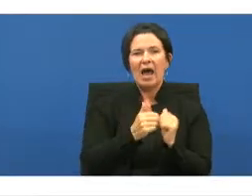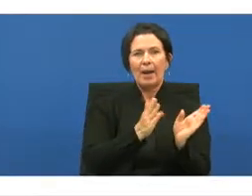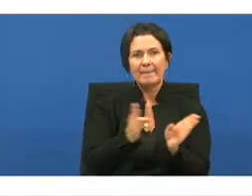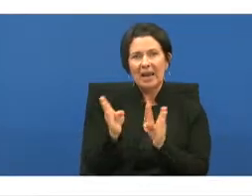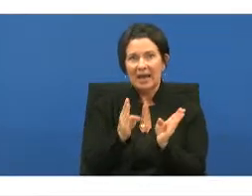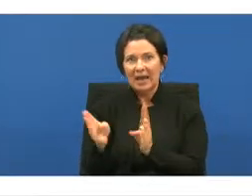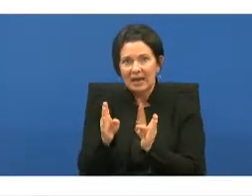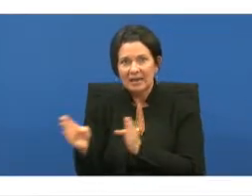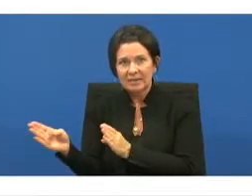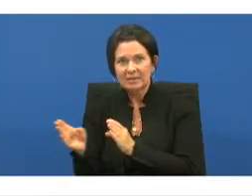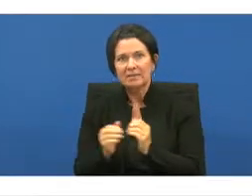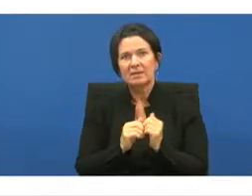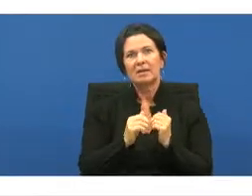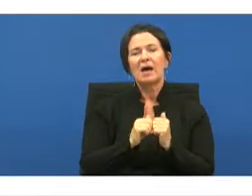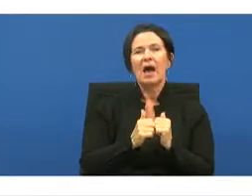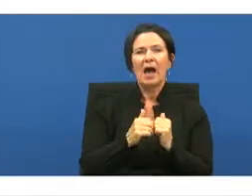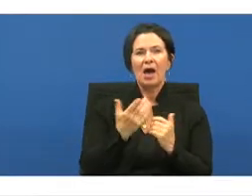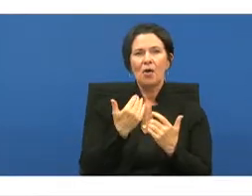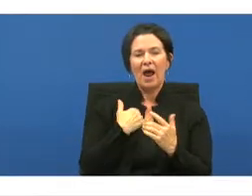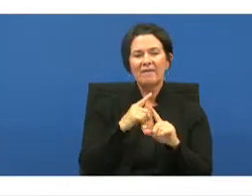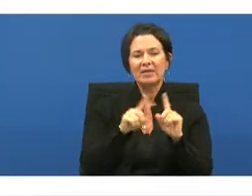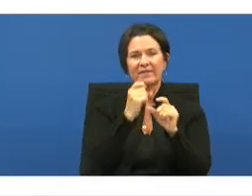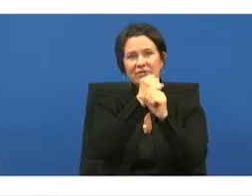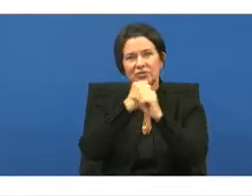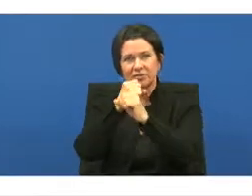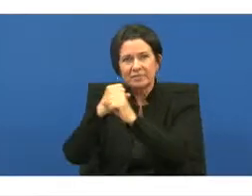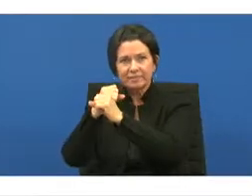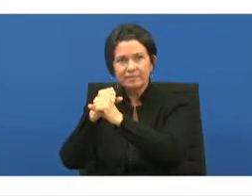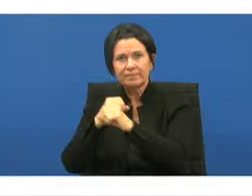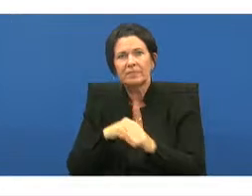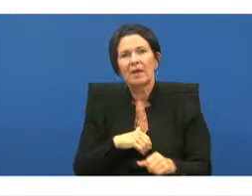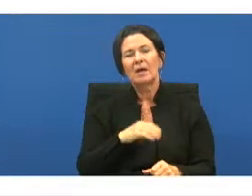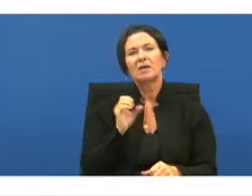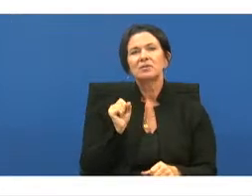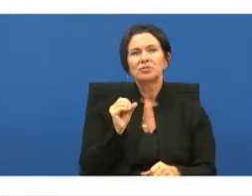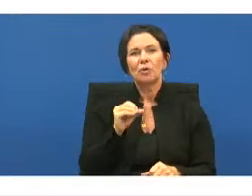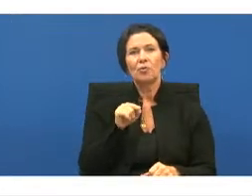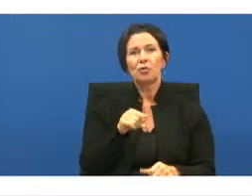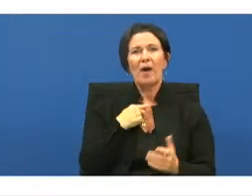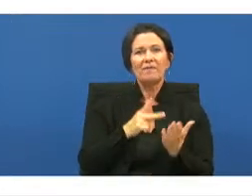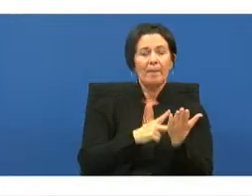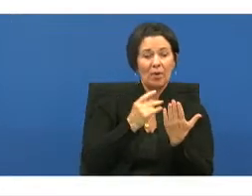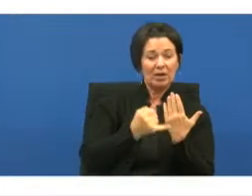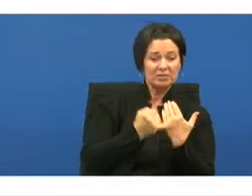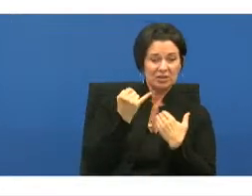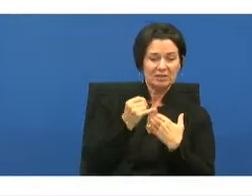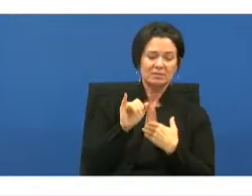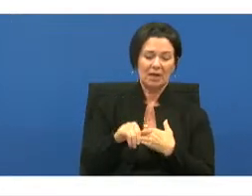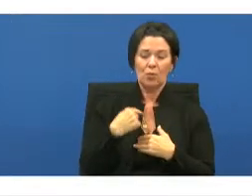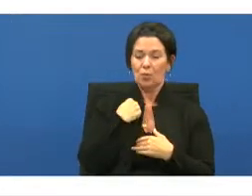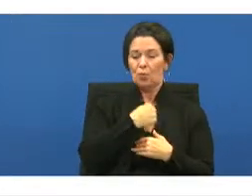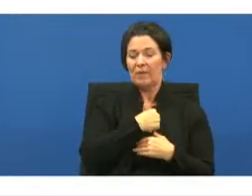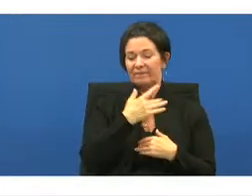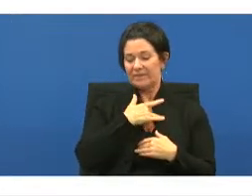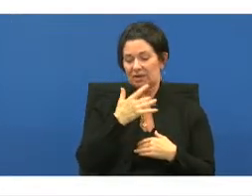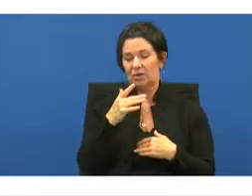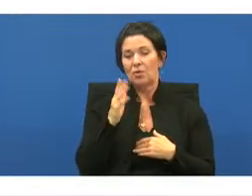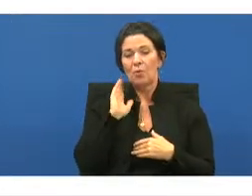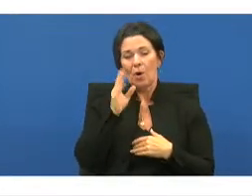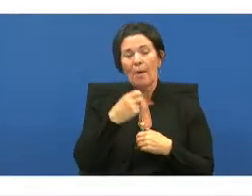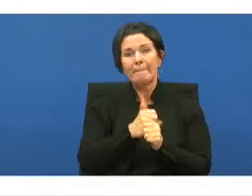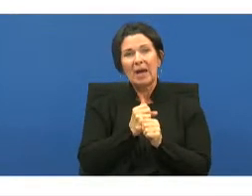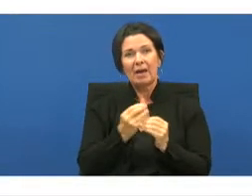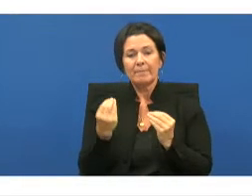make refinements. And so what comes out of that process in the end is a project that we think makes the most sense for